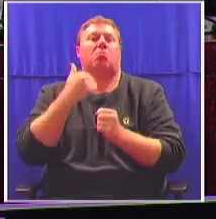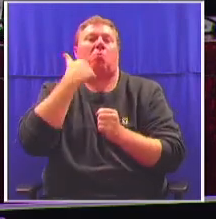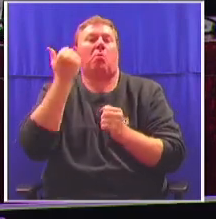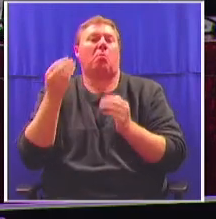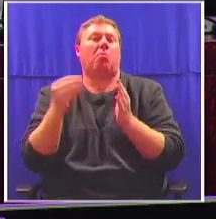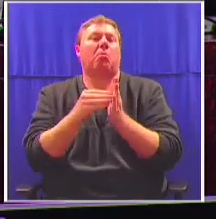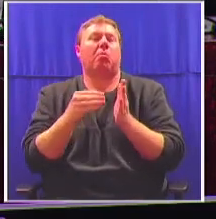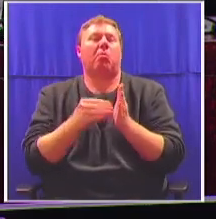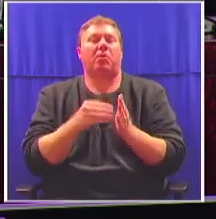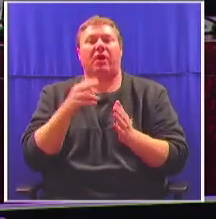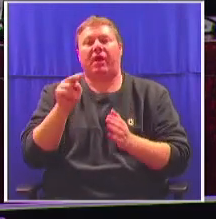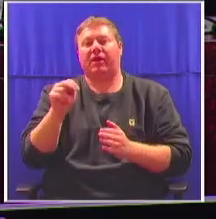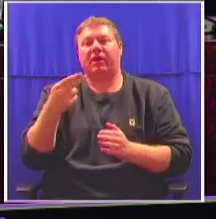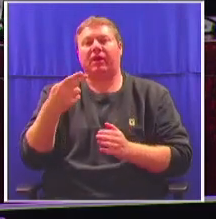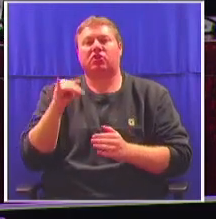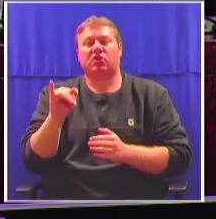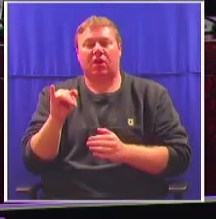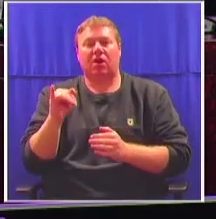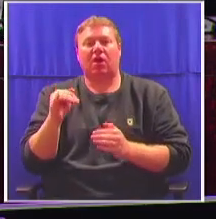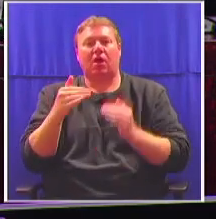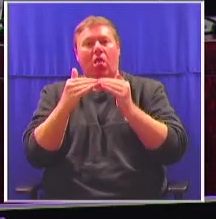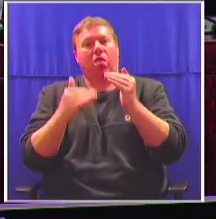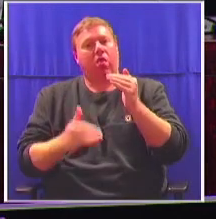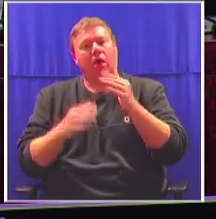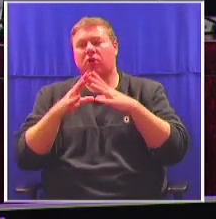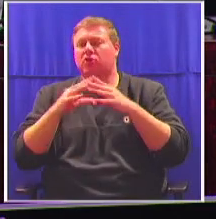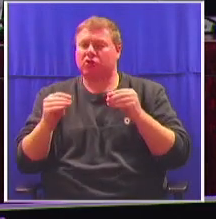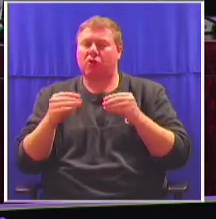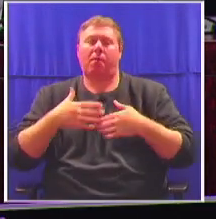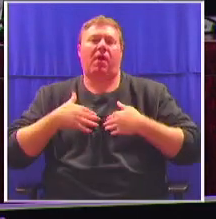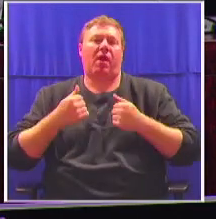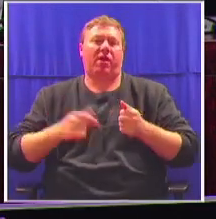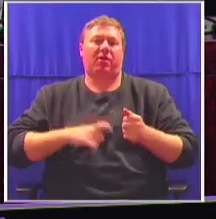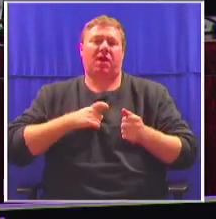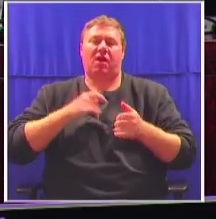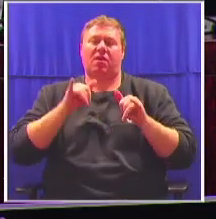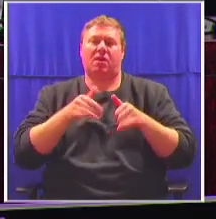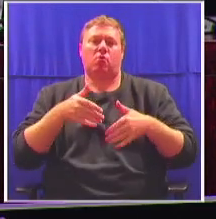effectively tackles inequality in healthcare in a sustainable manner.